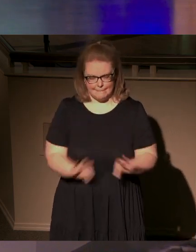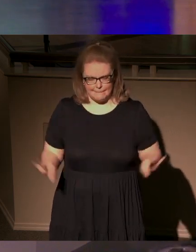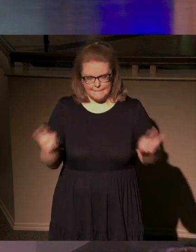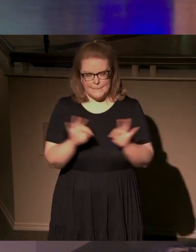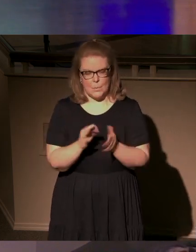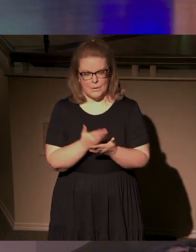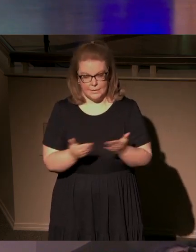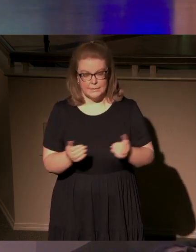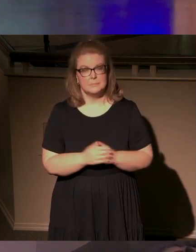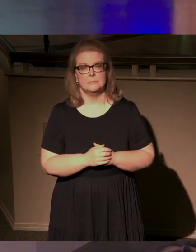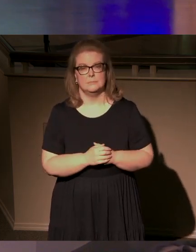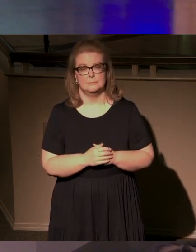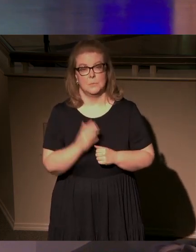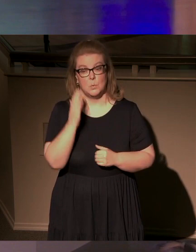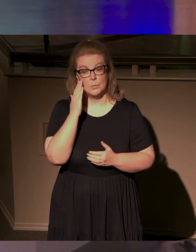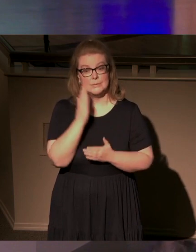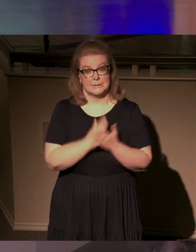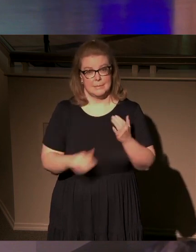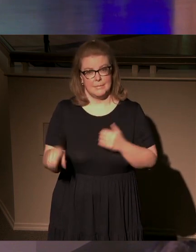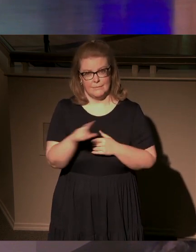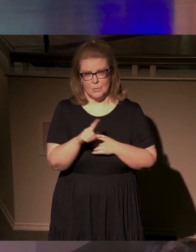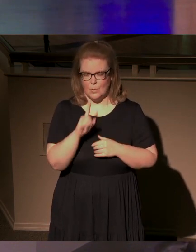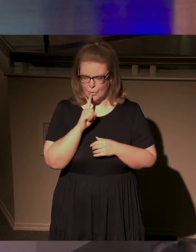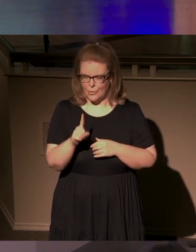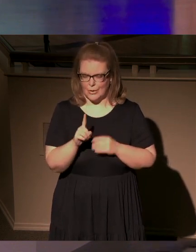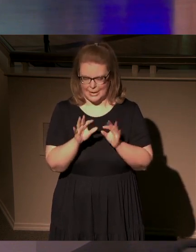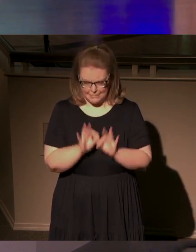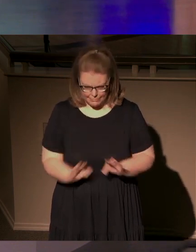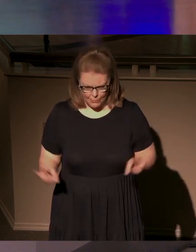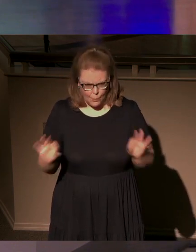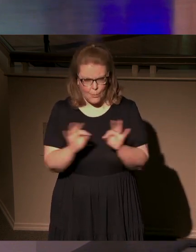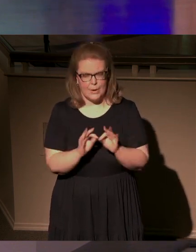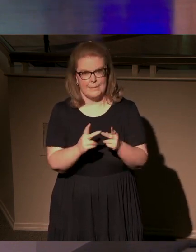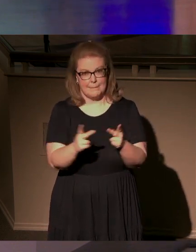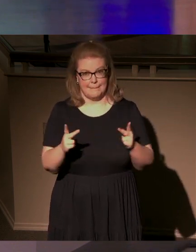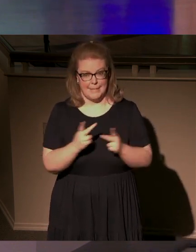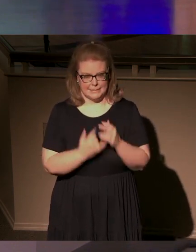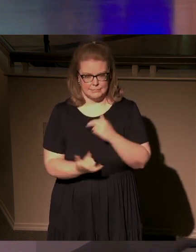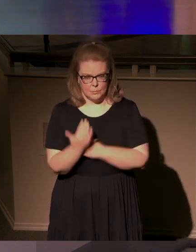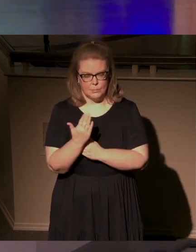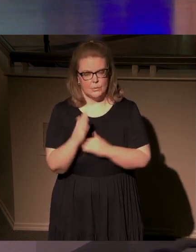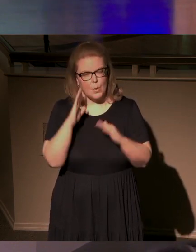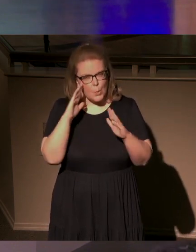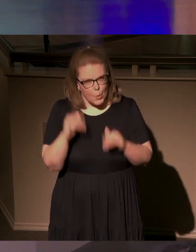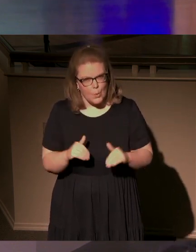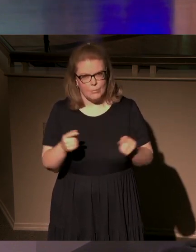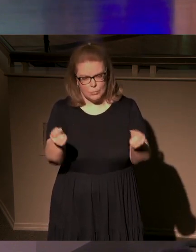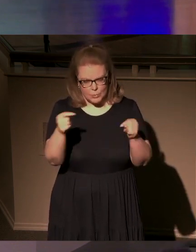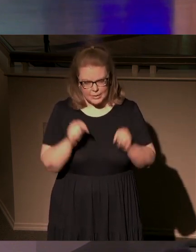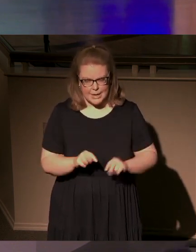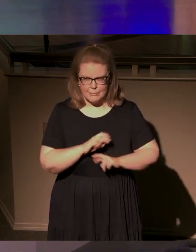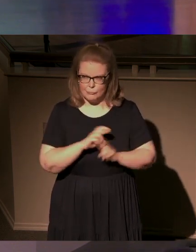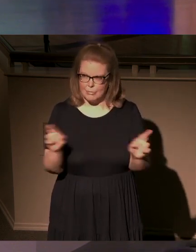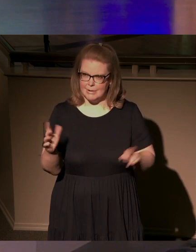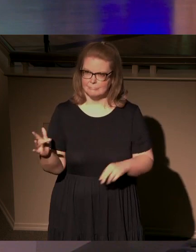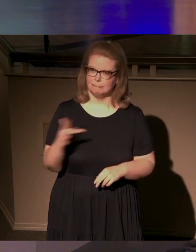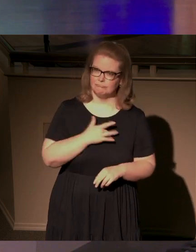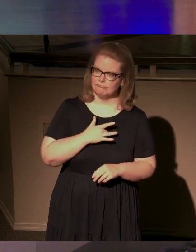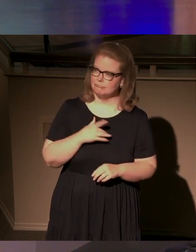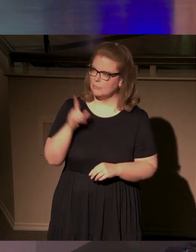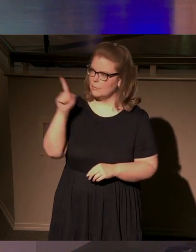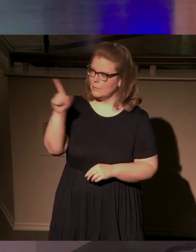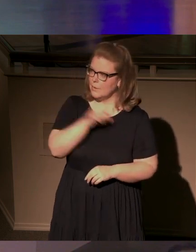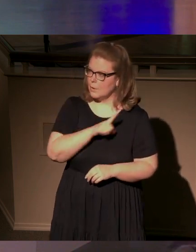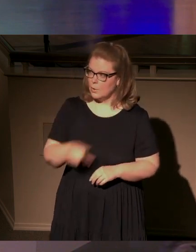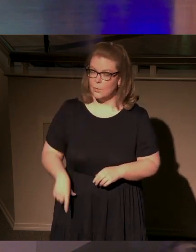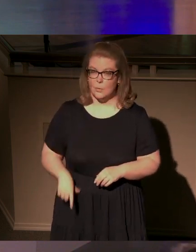know what? Some of you are in a really important spot today, and I hope you came ready to be impacted by the Lord, because he has a